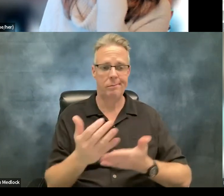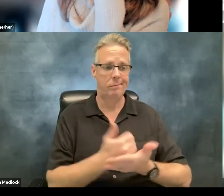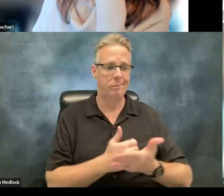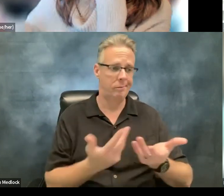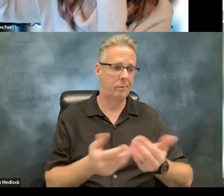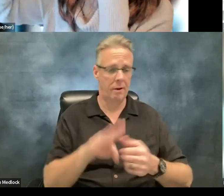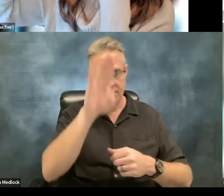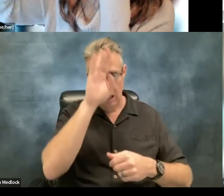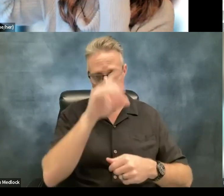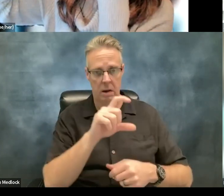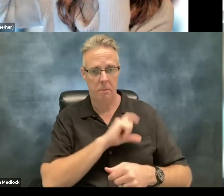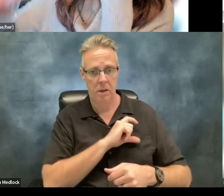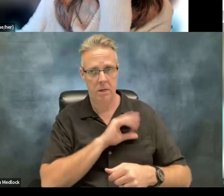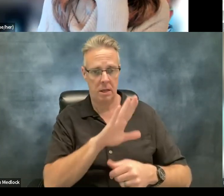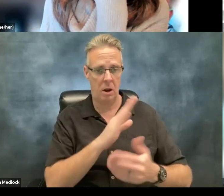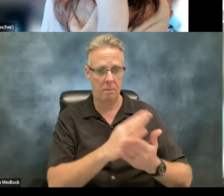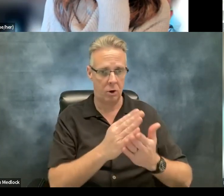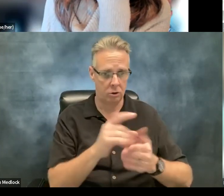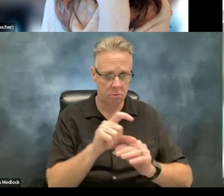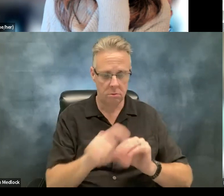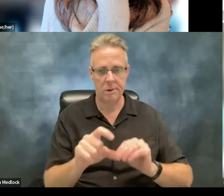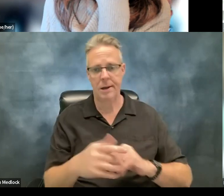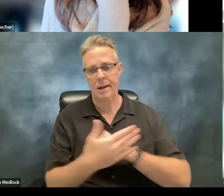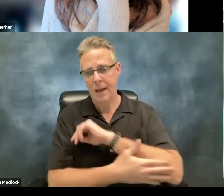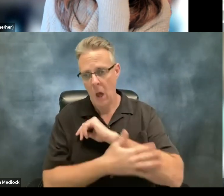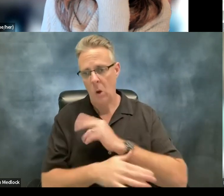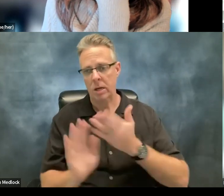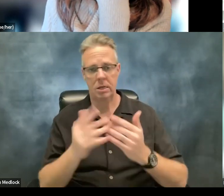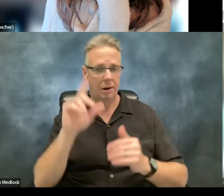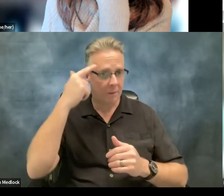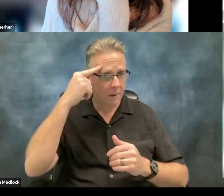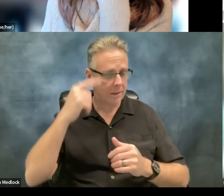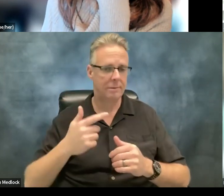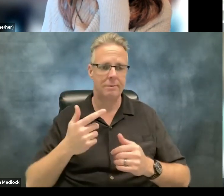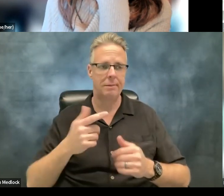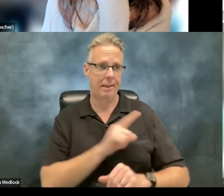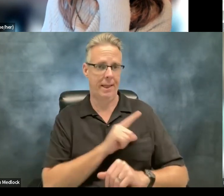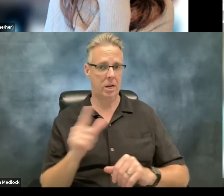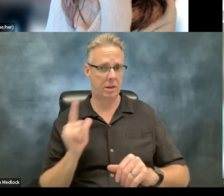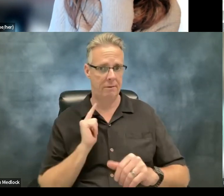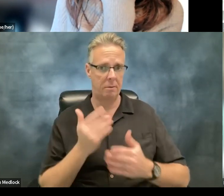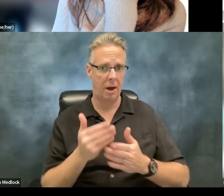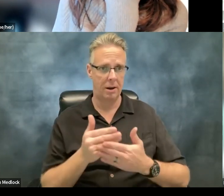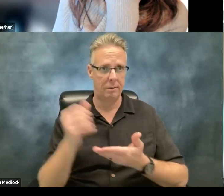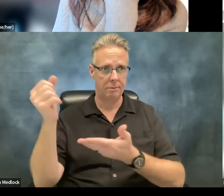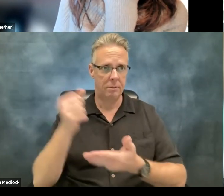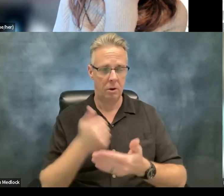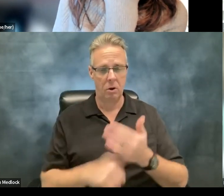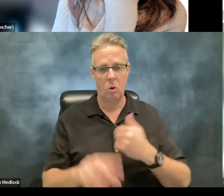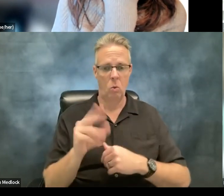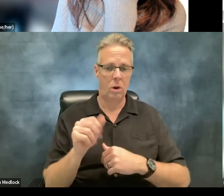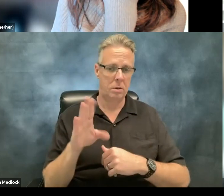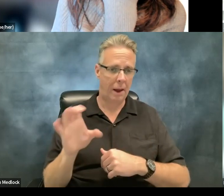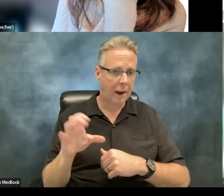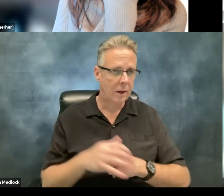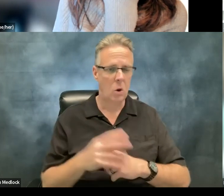fire and police departments funding to counties, city governments. There's legislative funding through WASPEC,